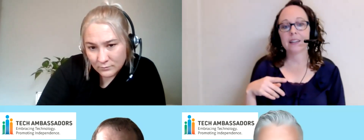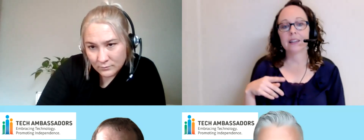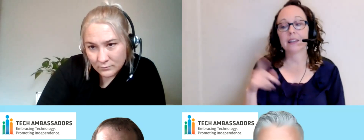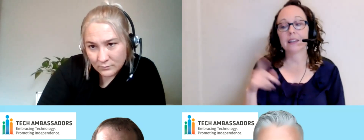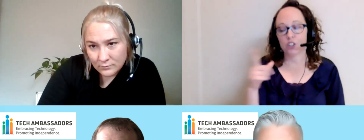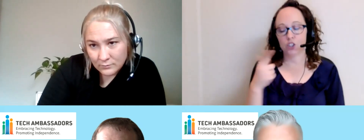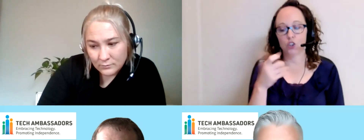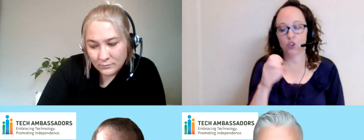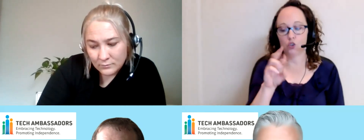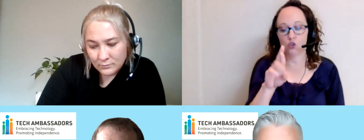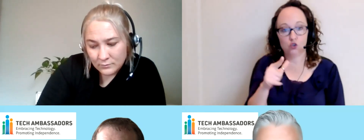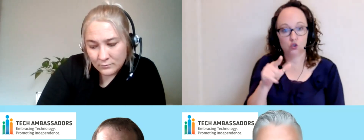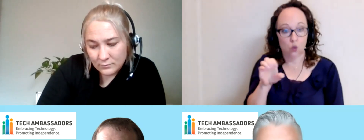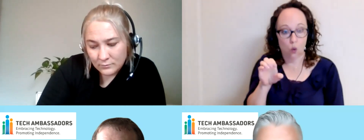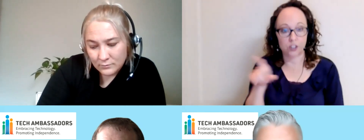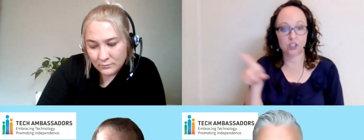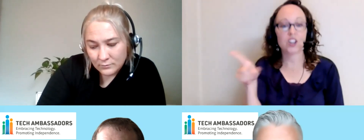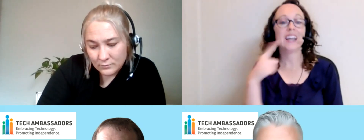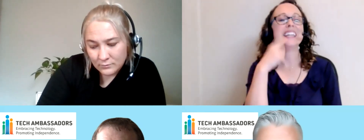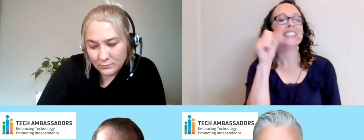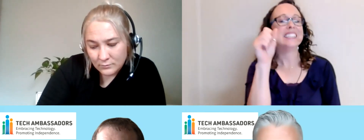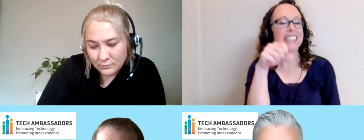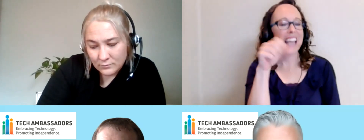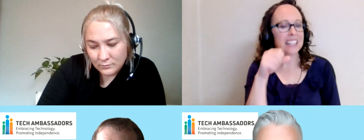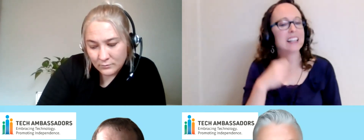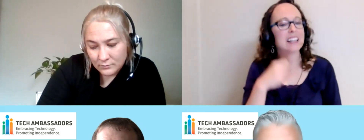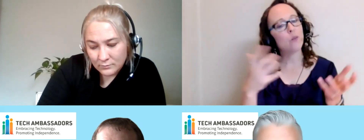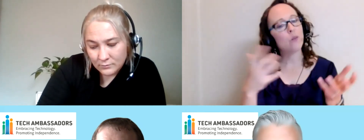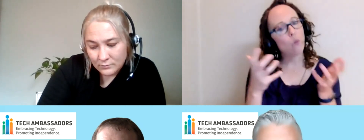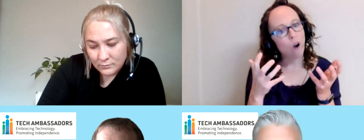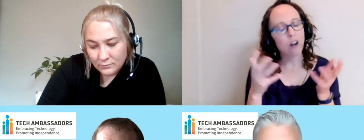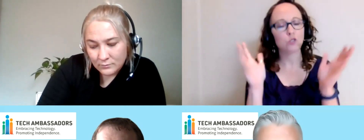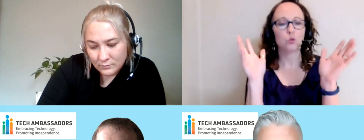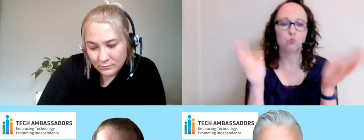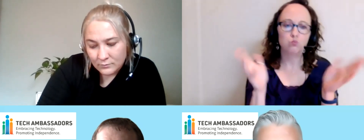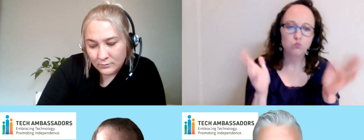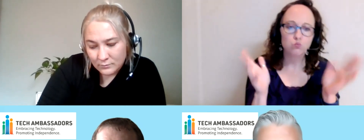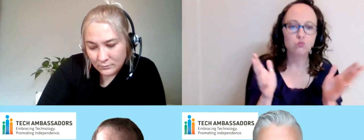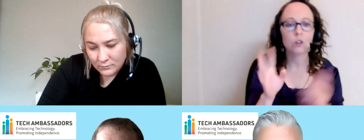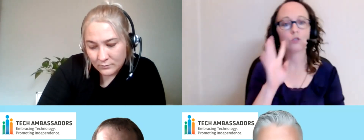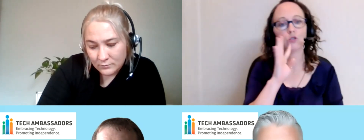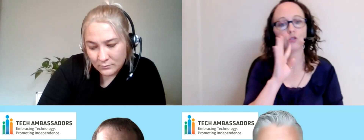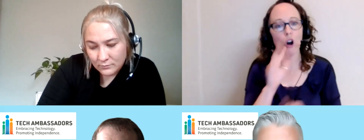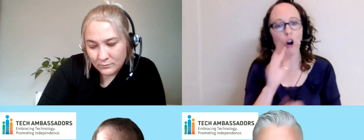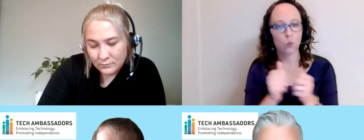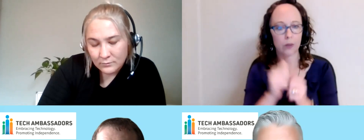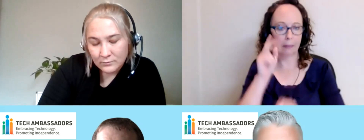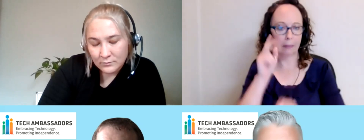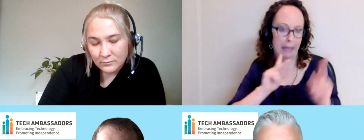I want to talk to people on my phone.